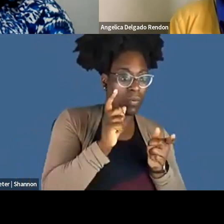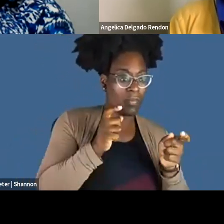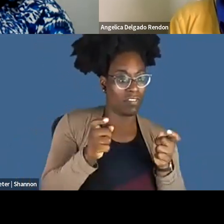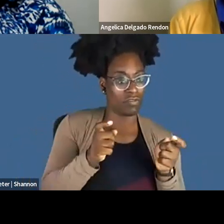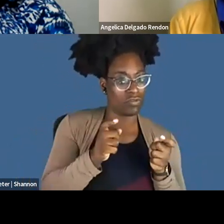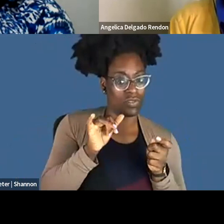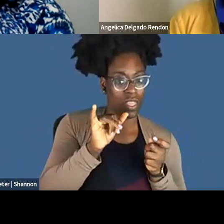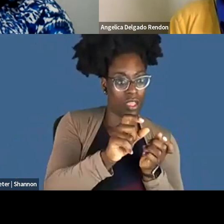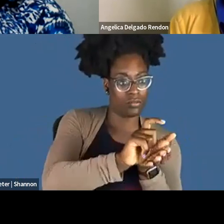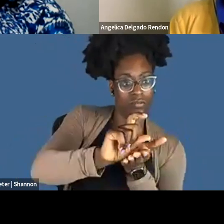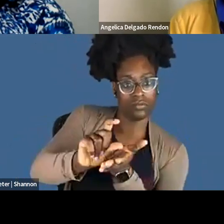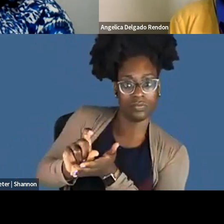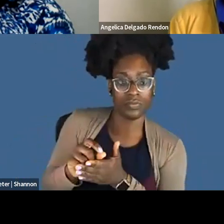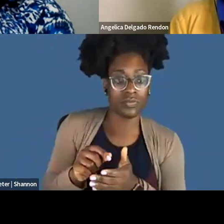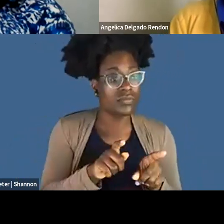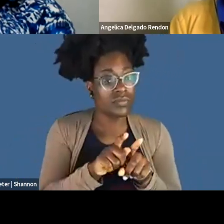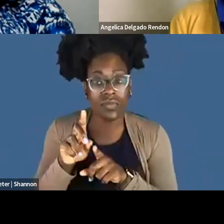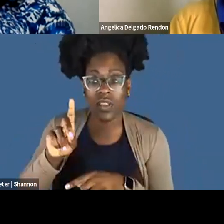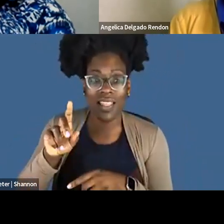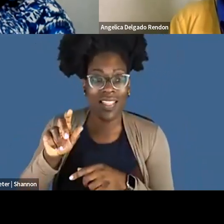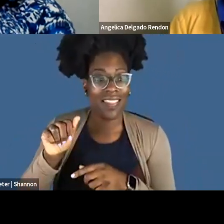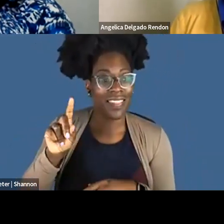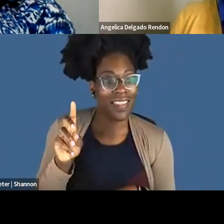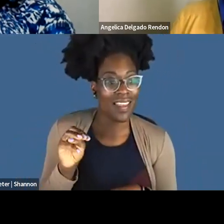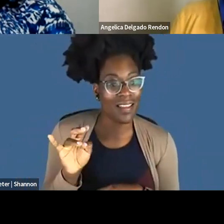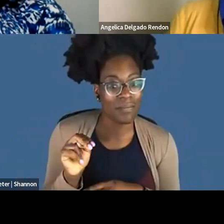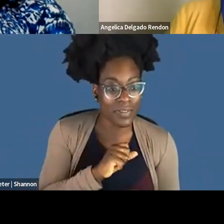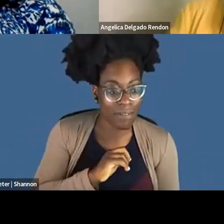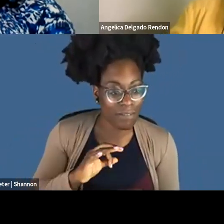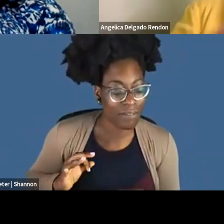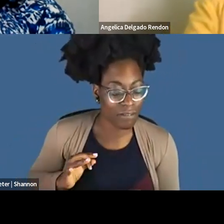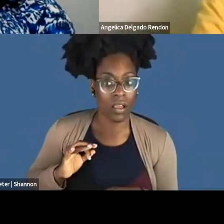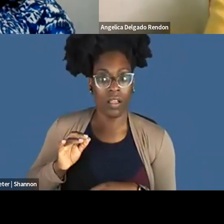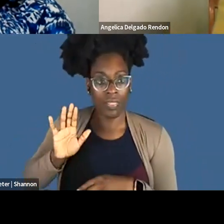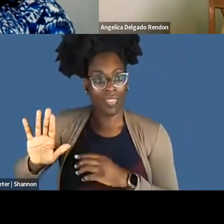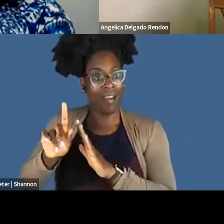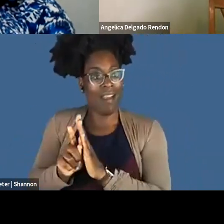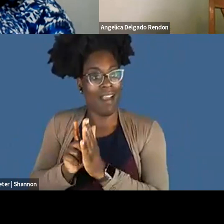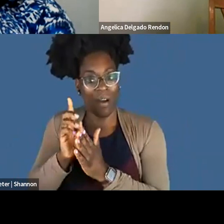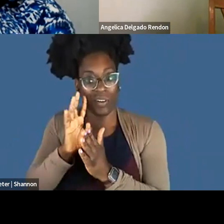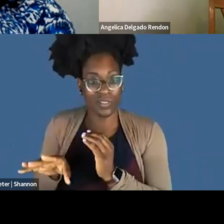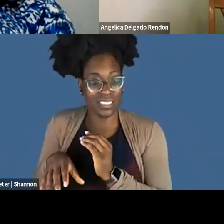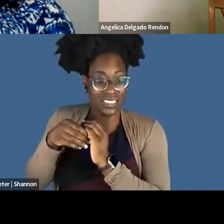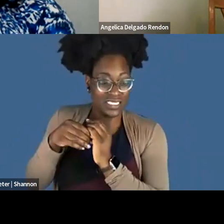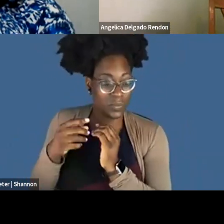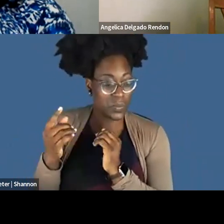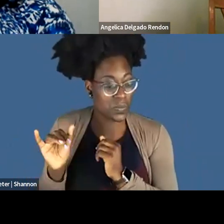the administration staff that's supporting that, because unlike an institution that has